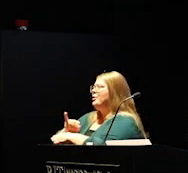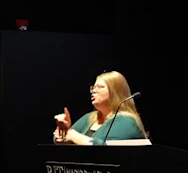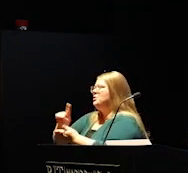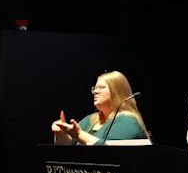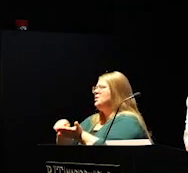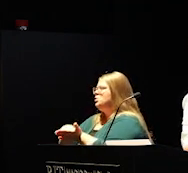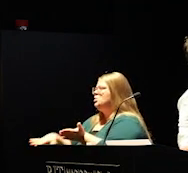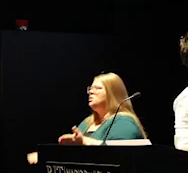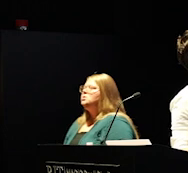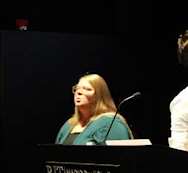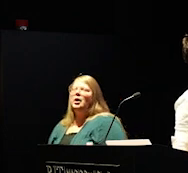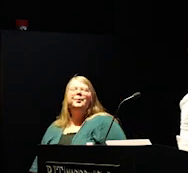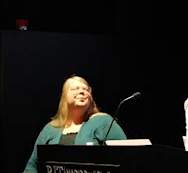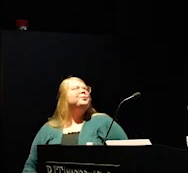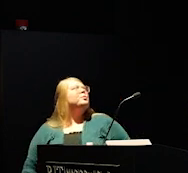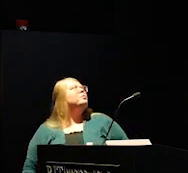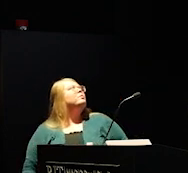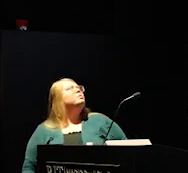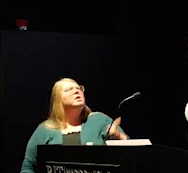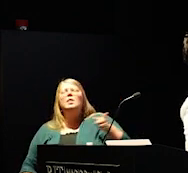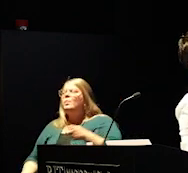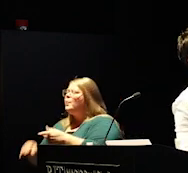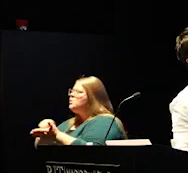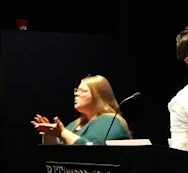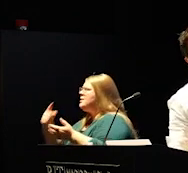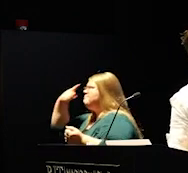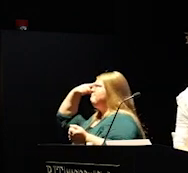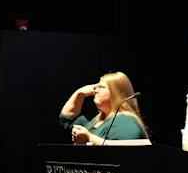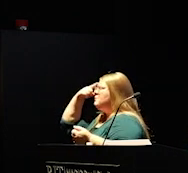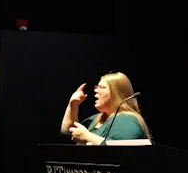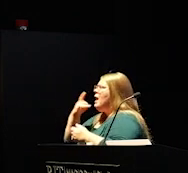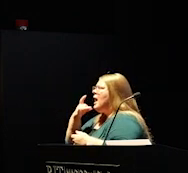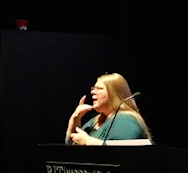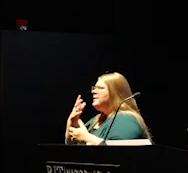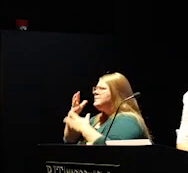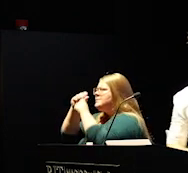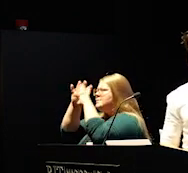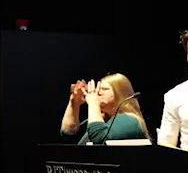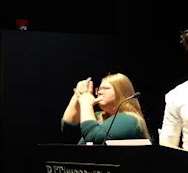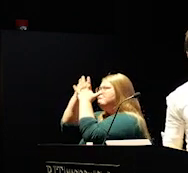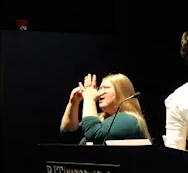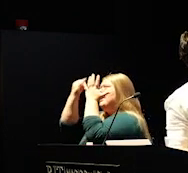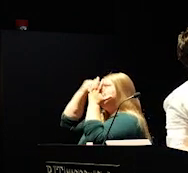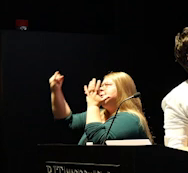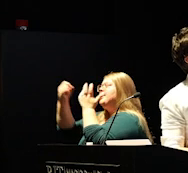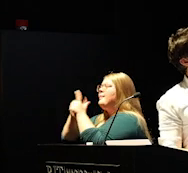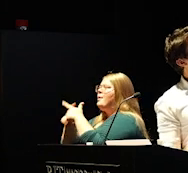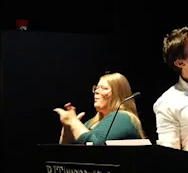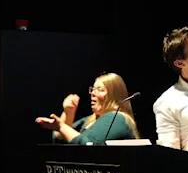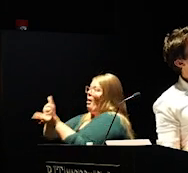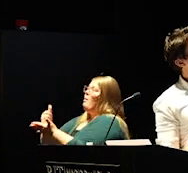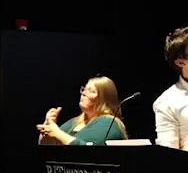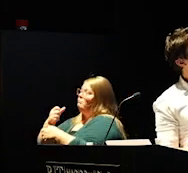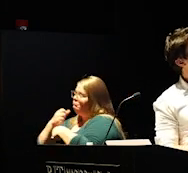students, and had these ideas about lights, and they helped make them a reality. So we did this cool collaborative lighting project, because we